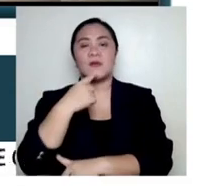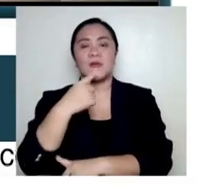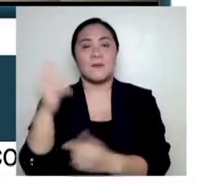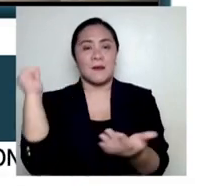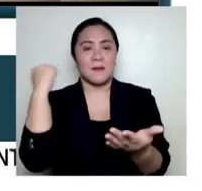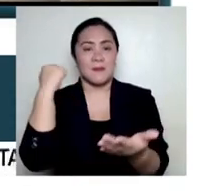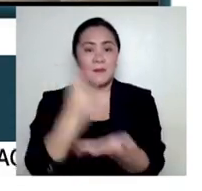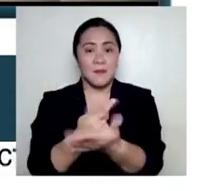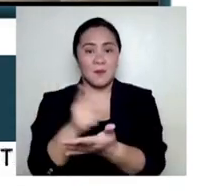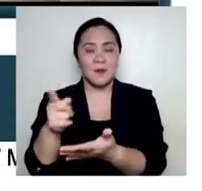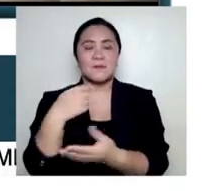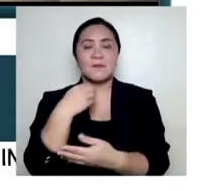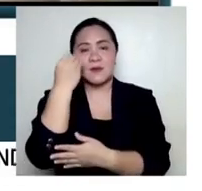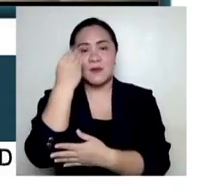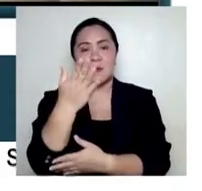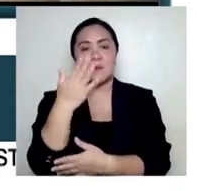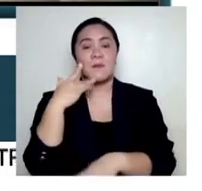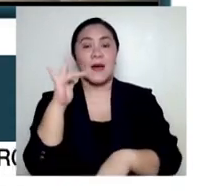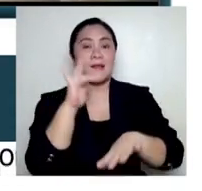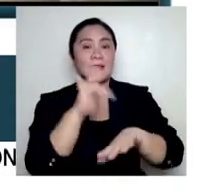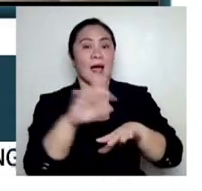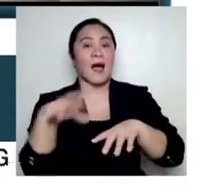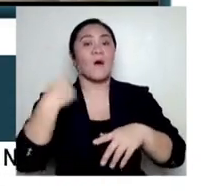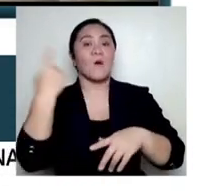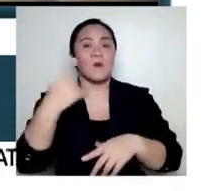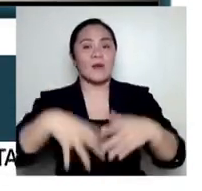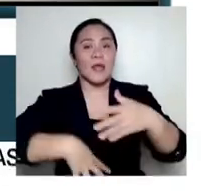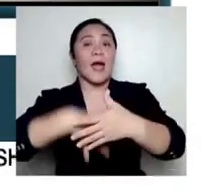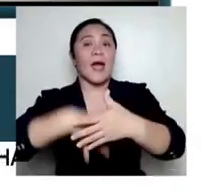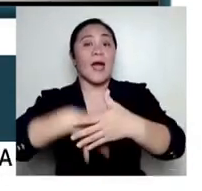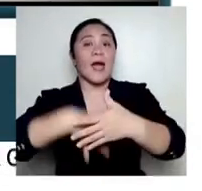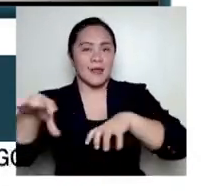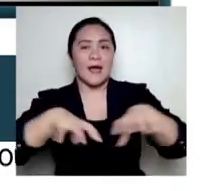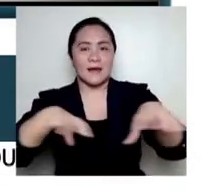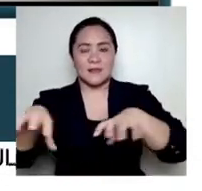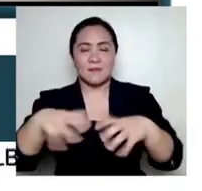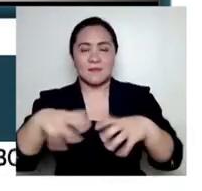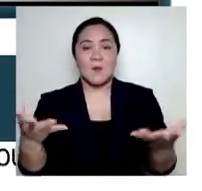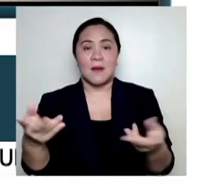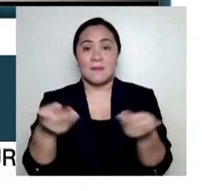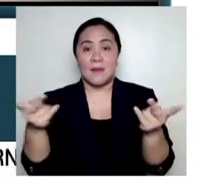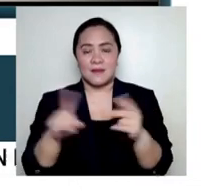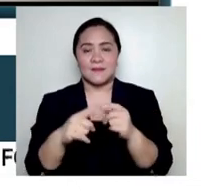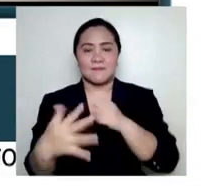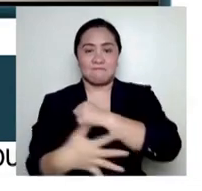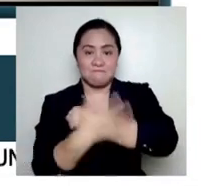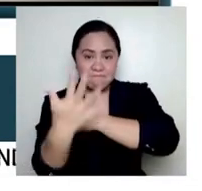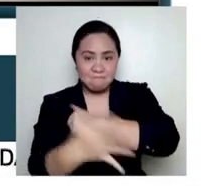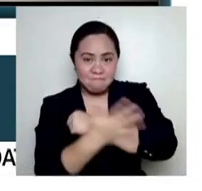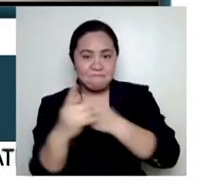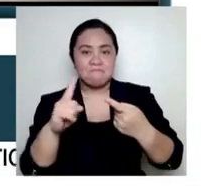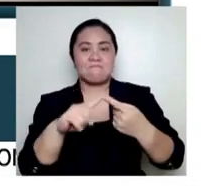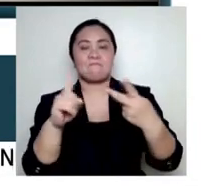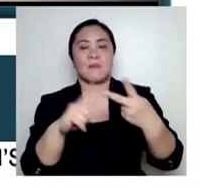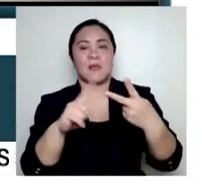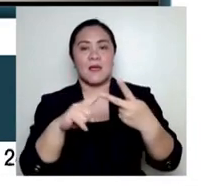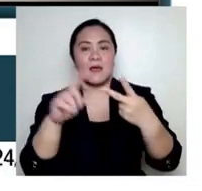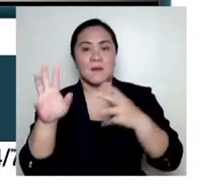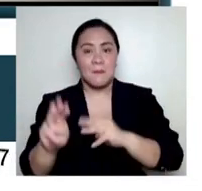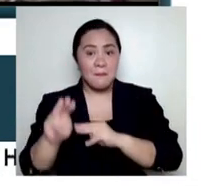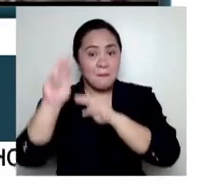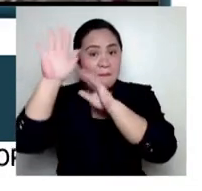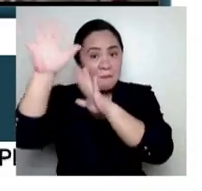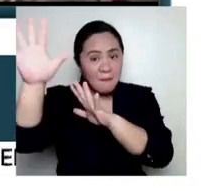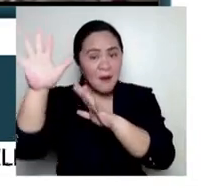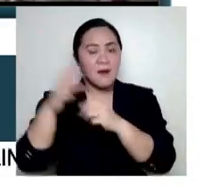touched on outdoor activities. So these are areas like the beaches, the beach resorts, even the mountainous areas where